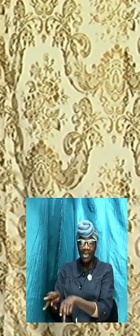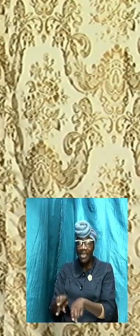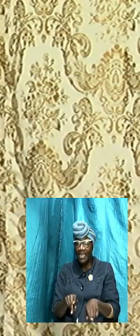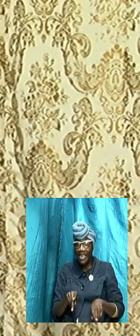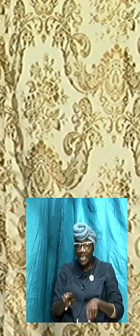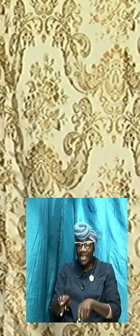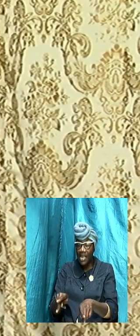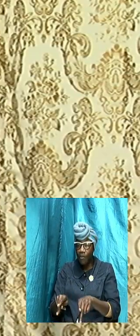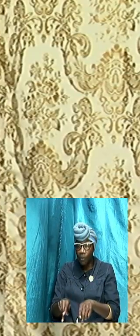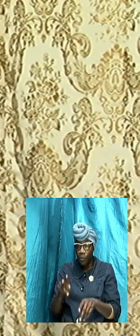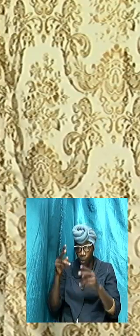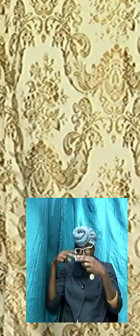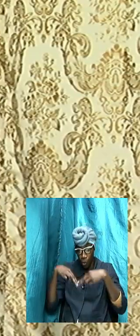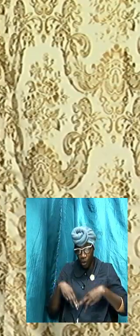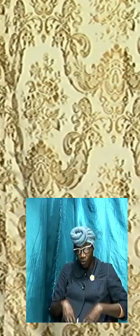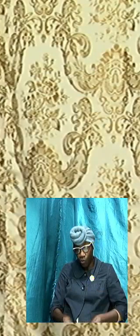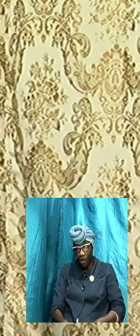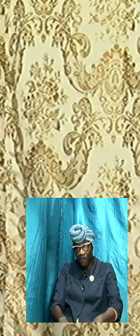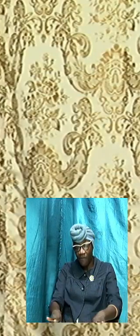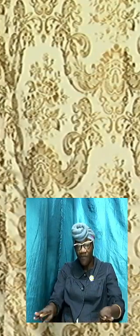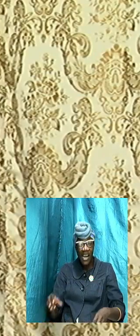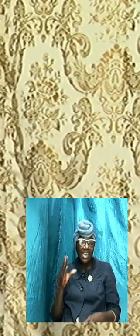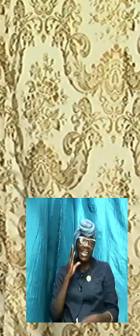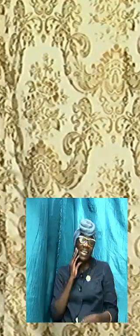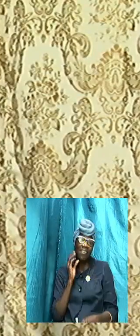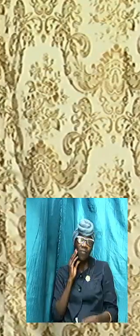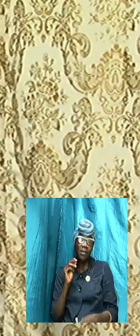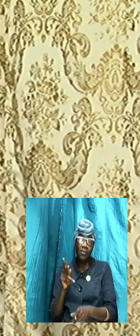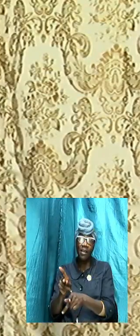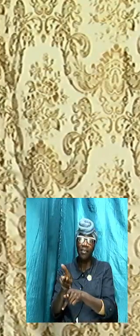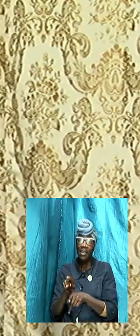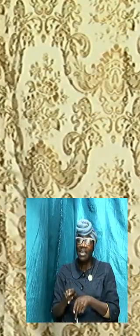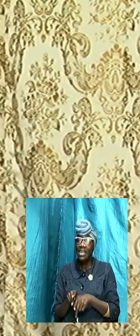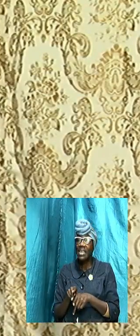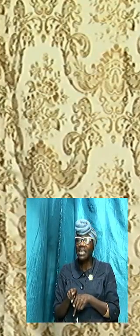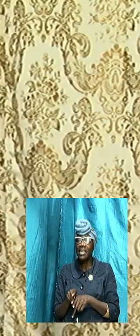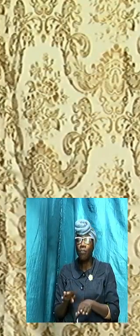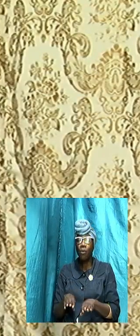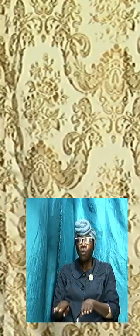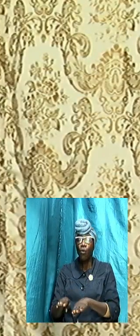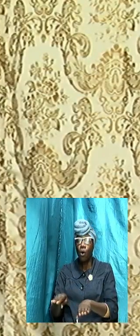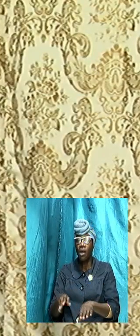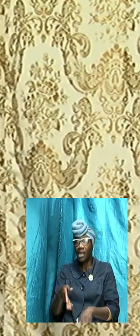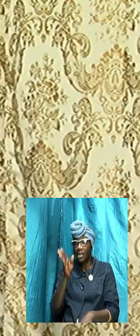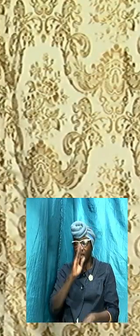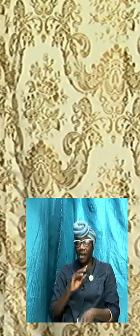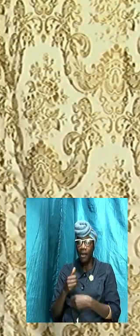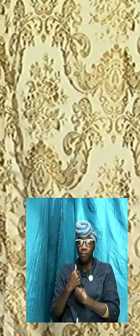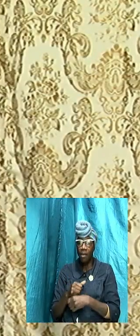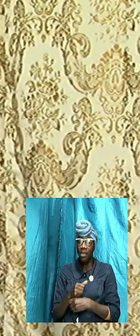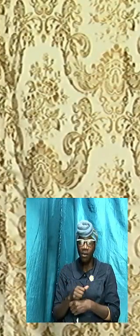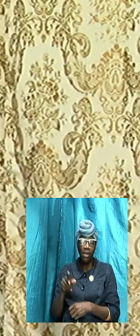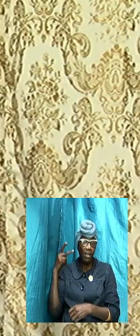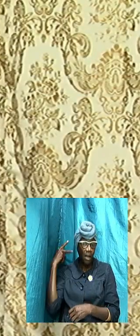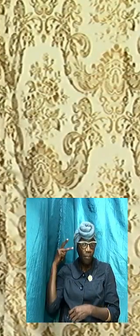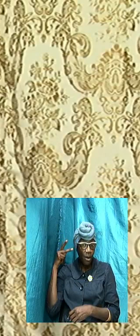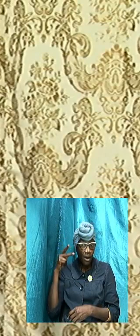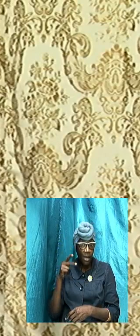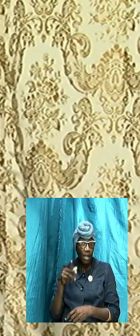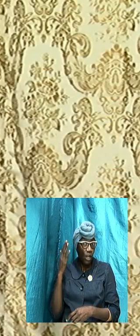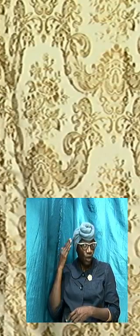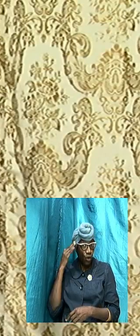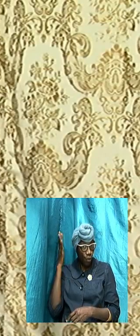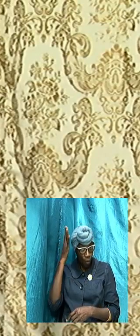through your valley experience, amen, what do you do when you're in your valley? You keep on walking, because God is going to make you into a pearl. I know why you're going to keep on